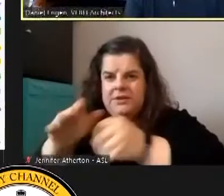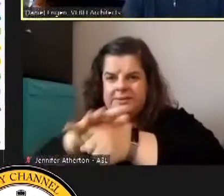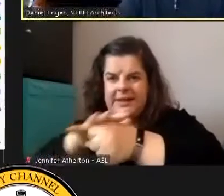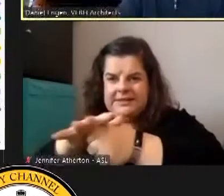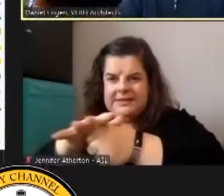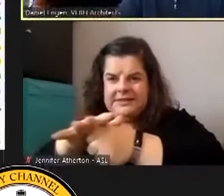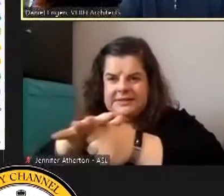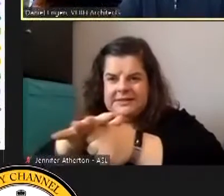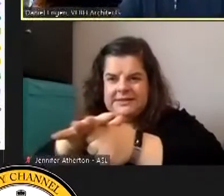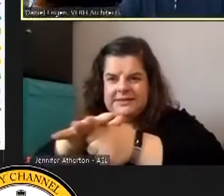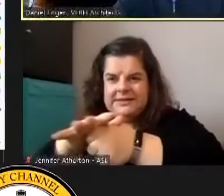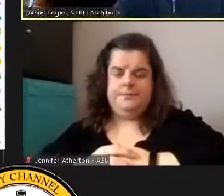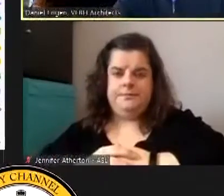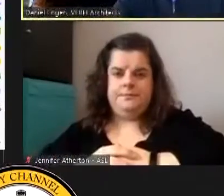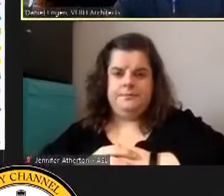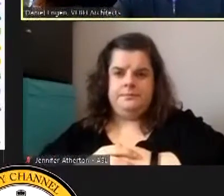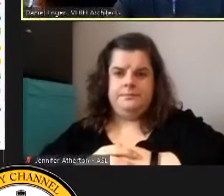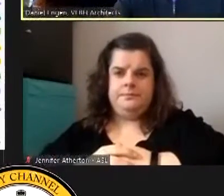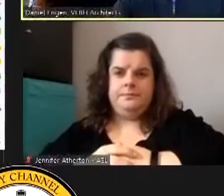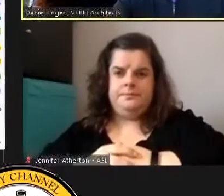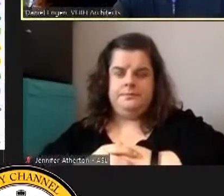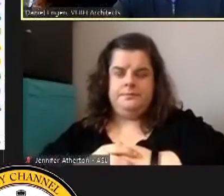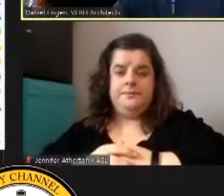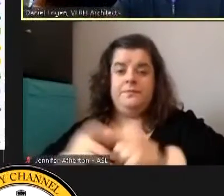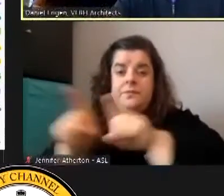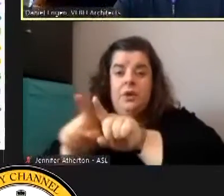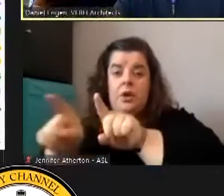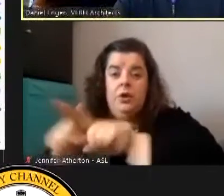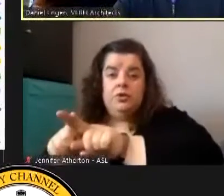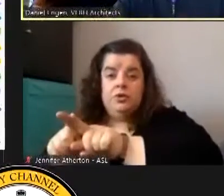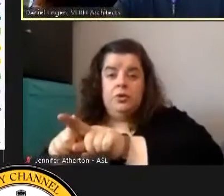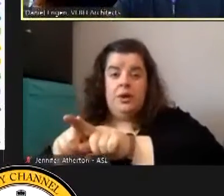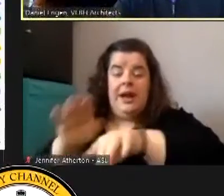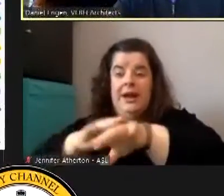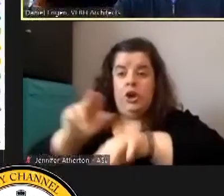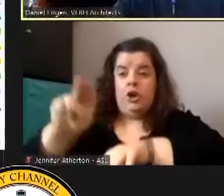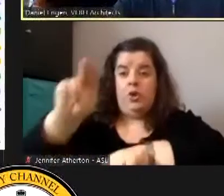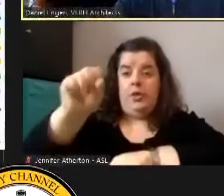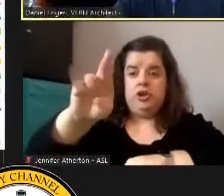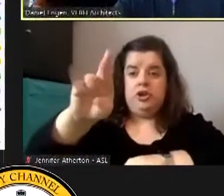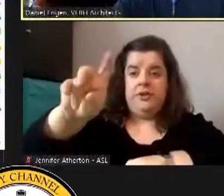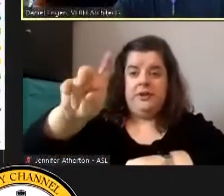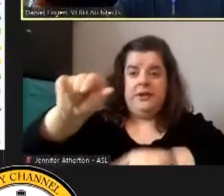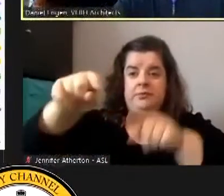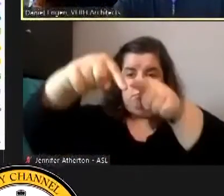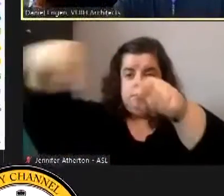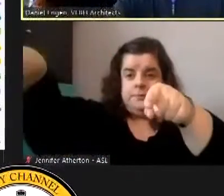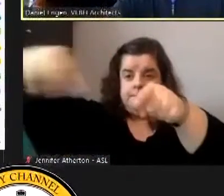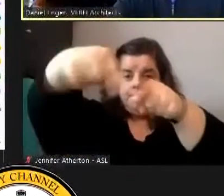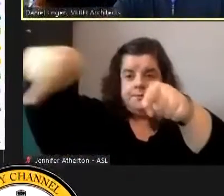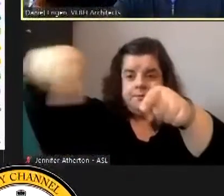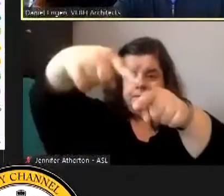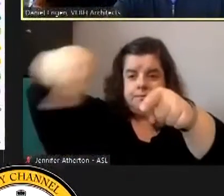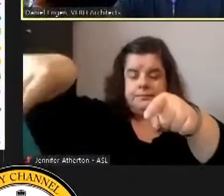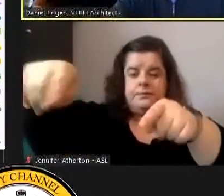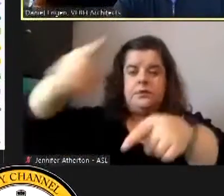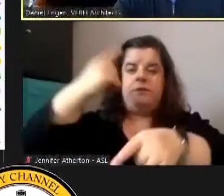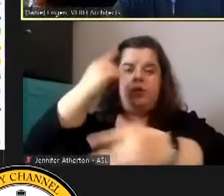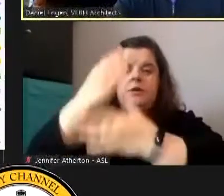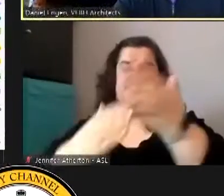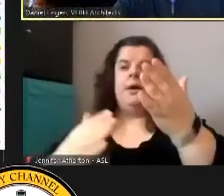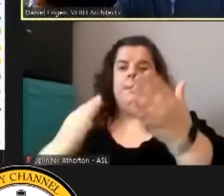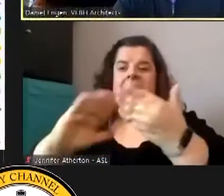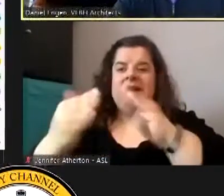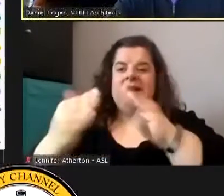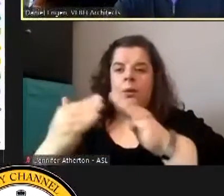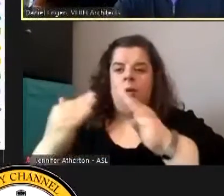Also, there's a consideration along North Sheraton Avenue here for some small